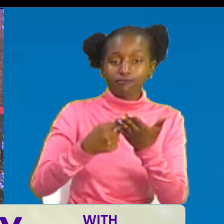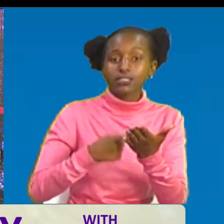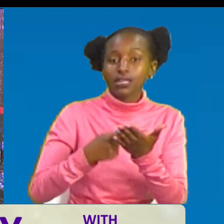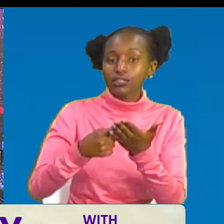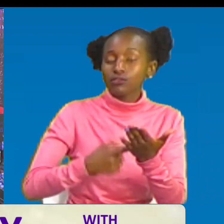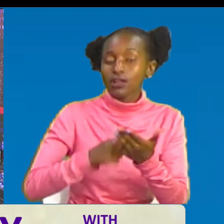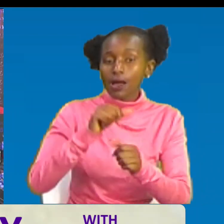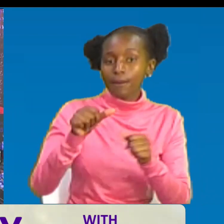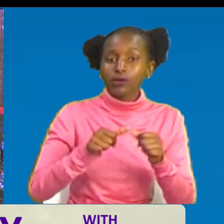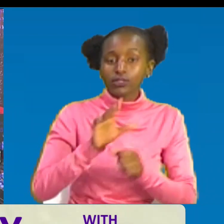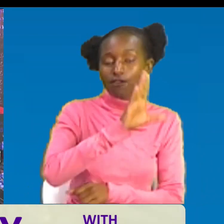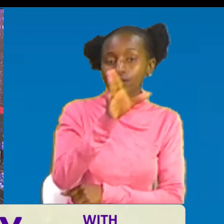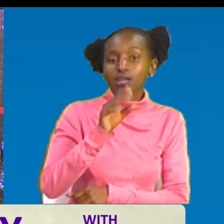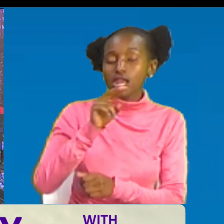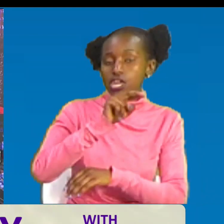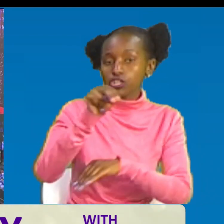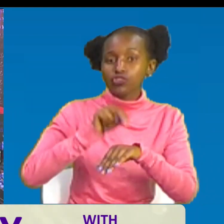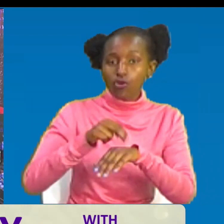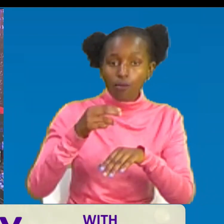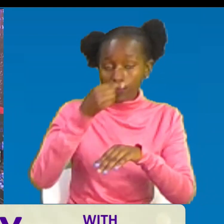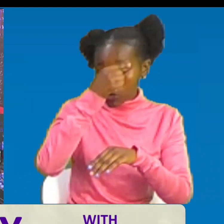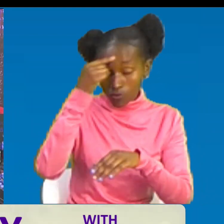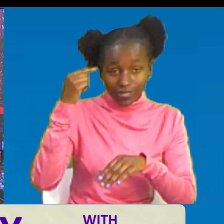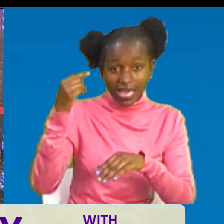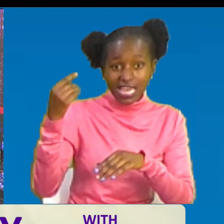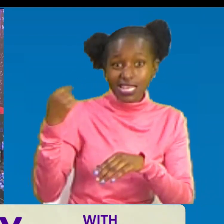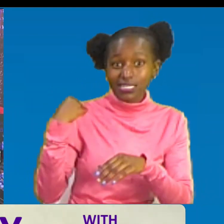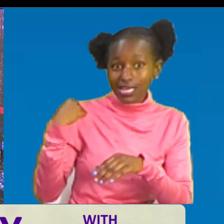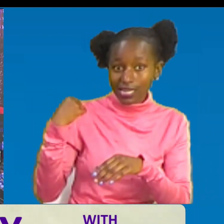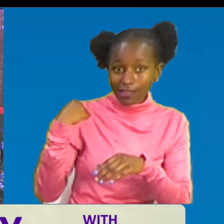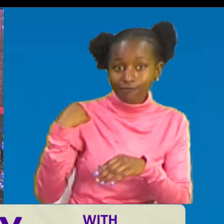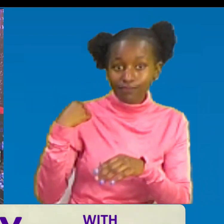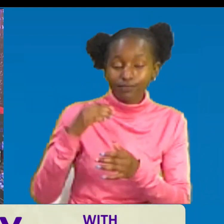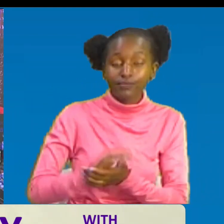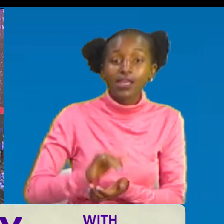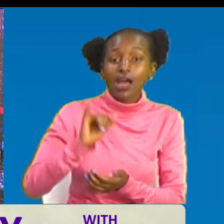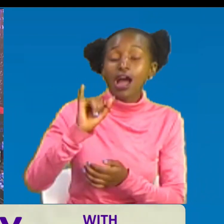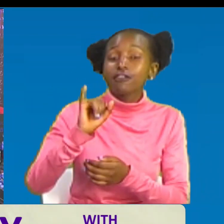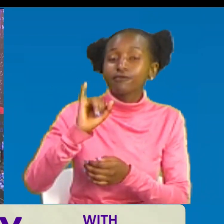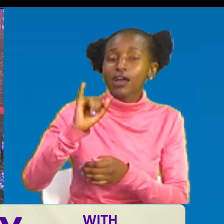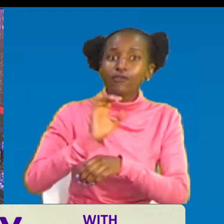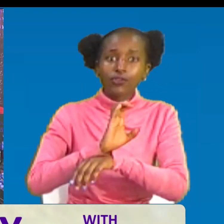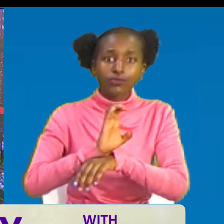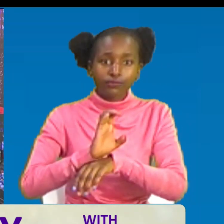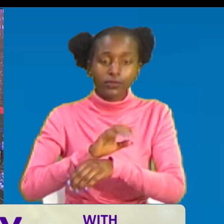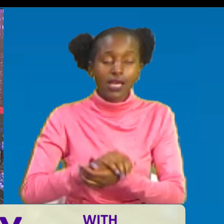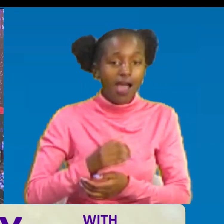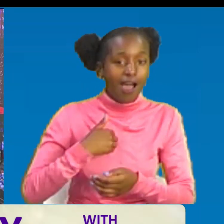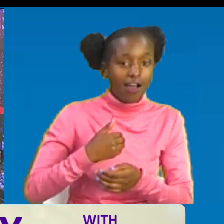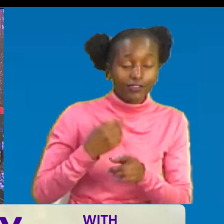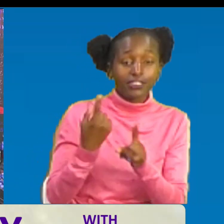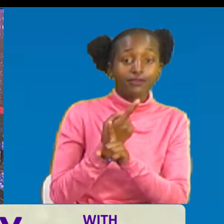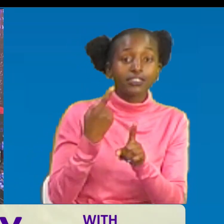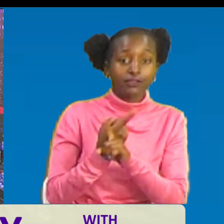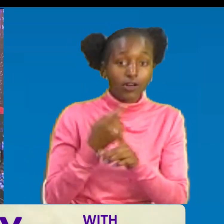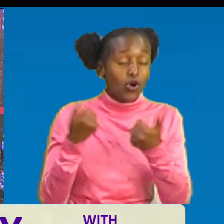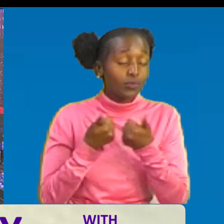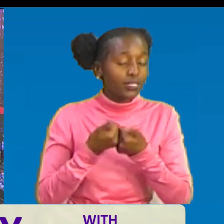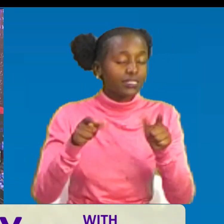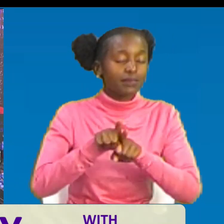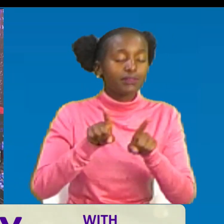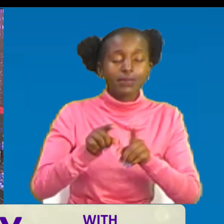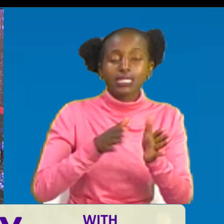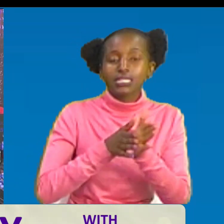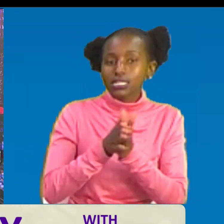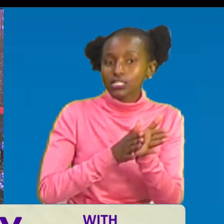Nations. That the draws that took place in Abidjan, Ivory Coast, on Thursday, and it's quite interesting to see how some of the groups